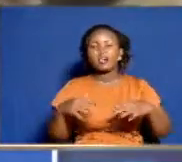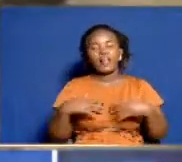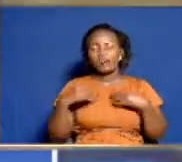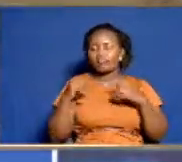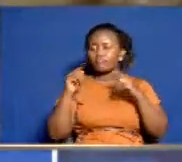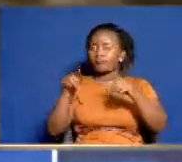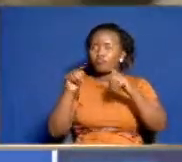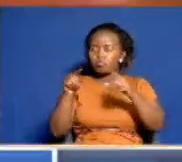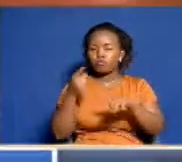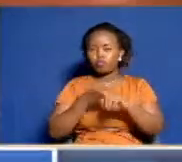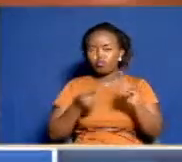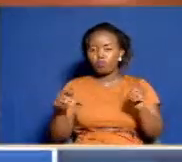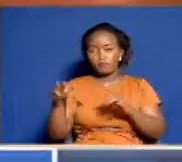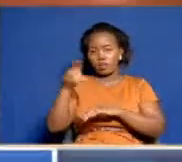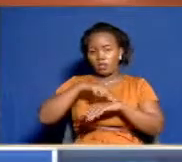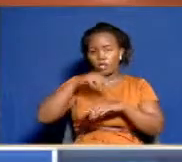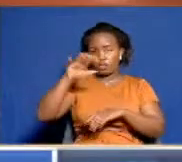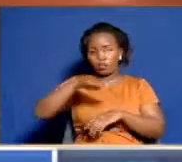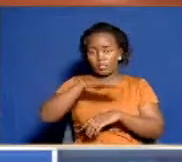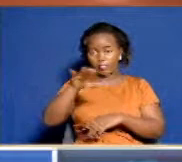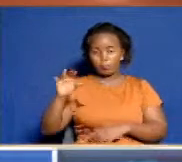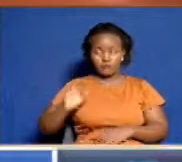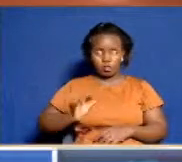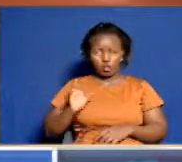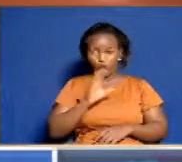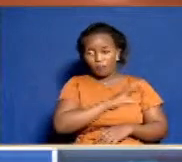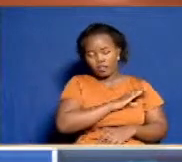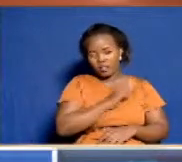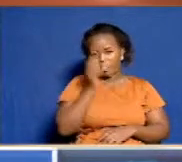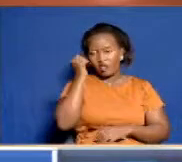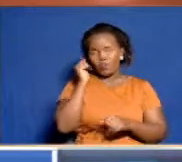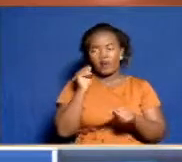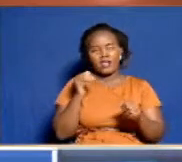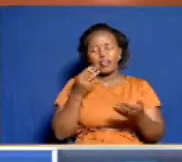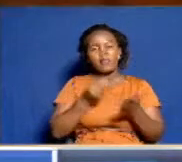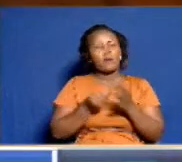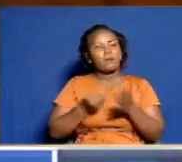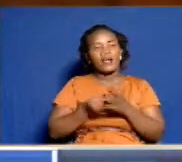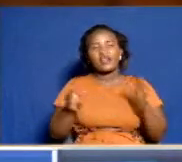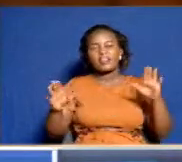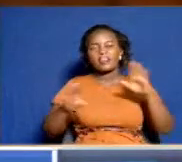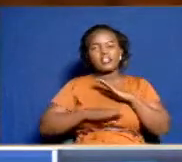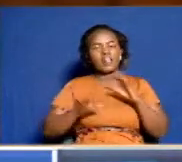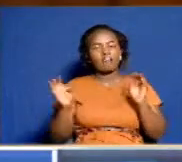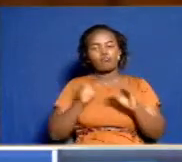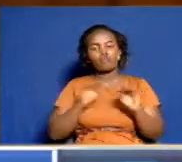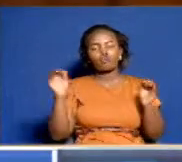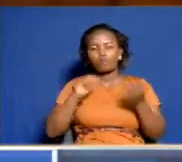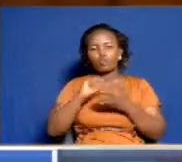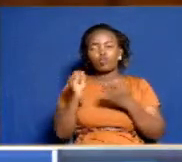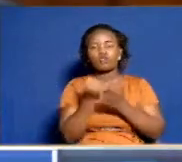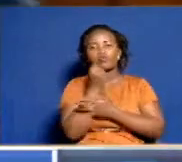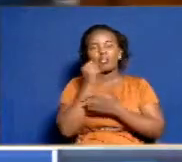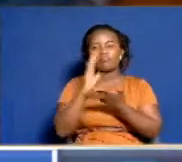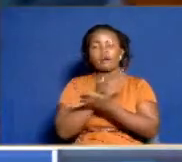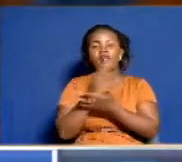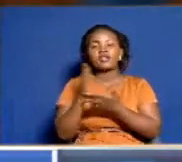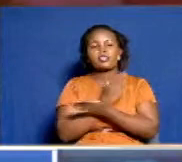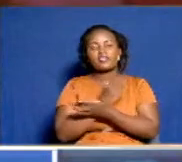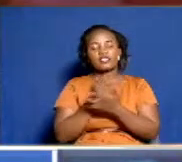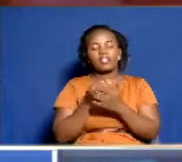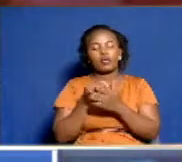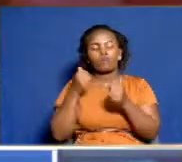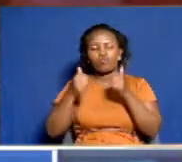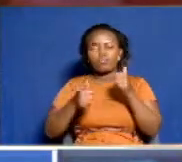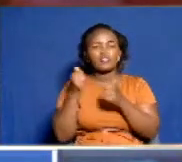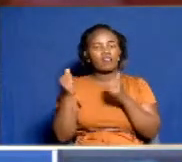National Assembly Committee on Agriculture that feels the sum is not sufficient to revive a sector that is still struggling from the negative effects of COVID-19.